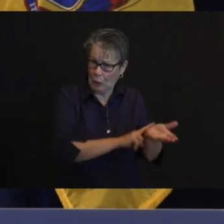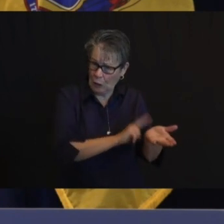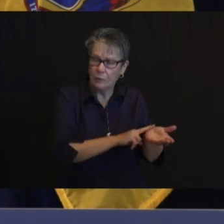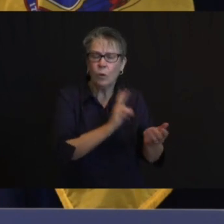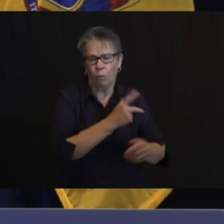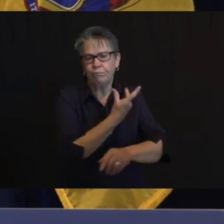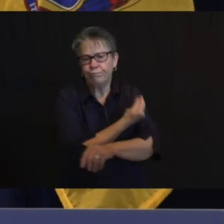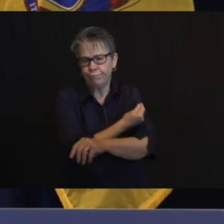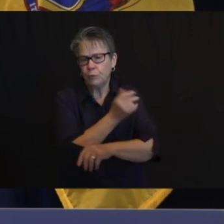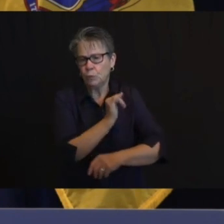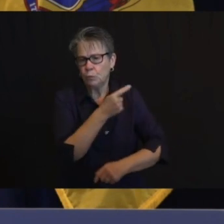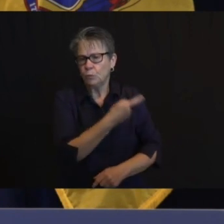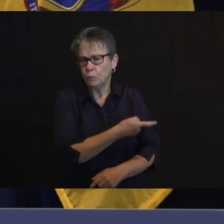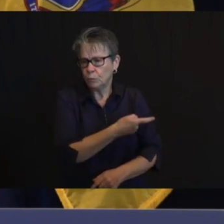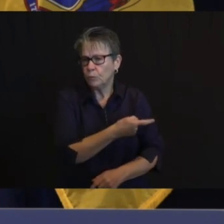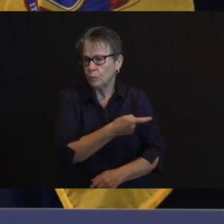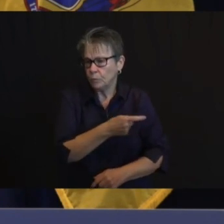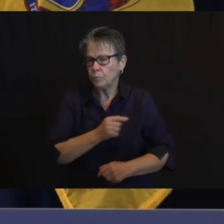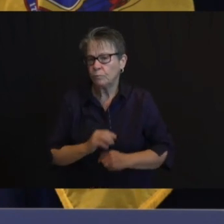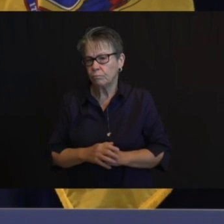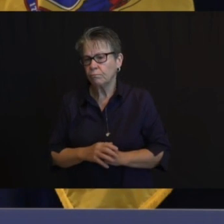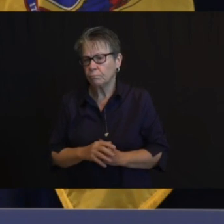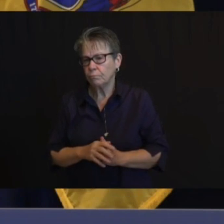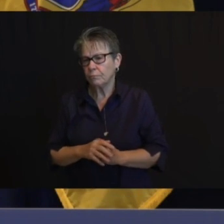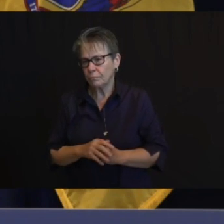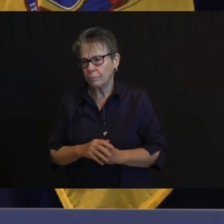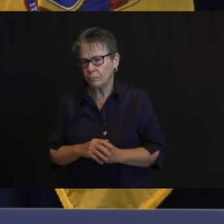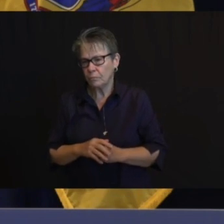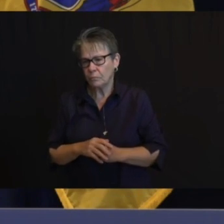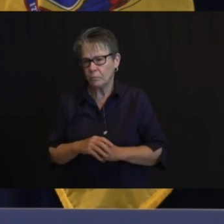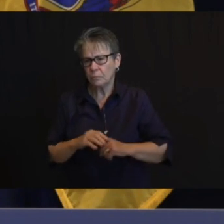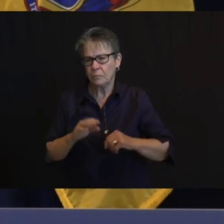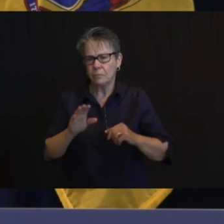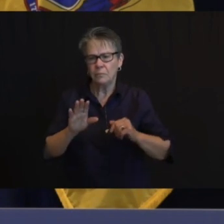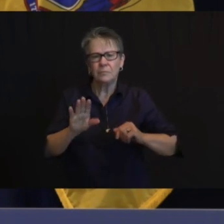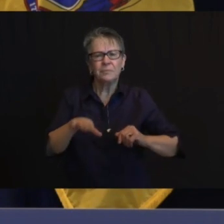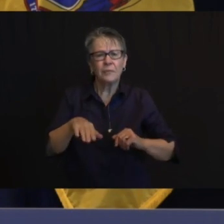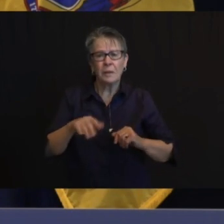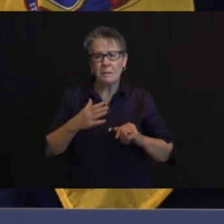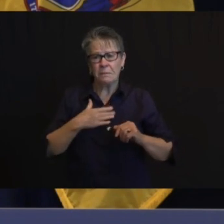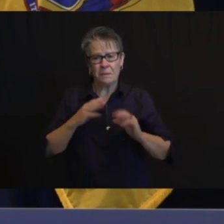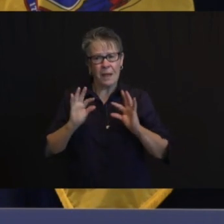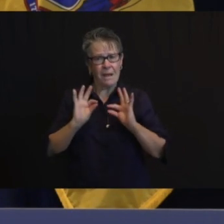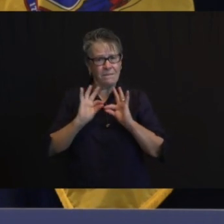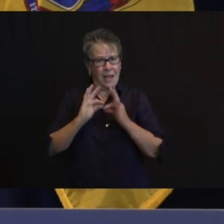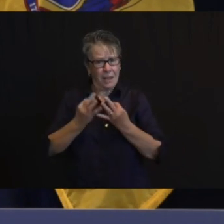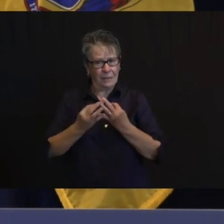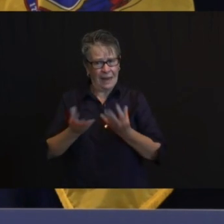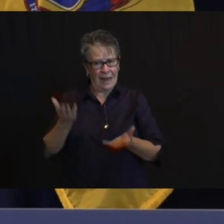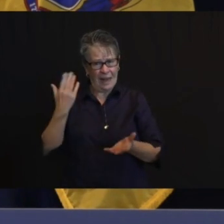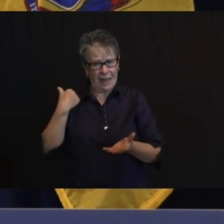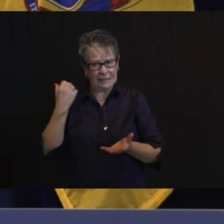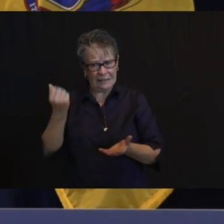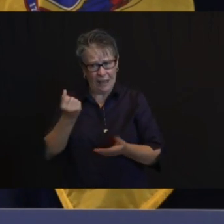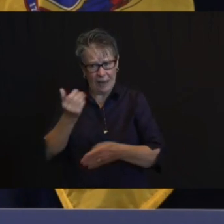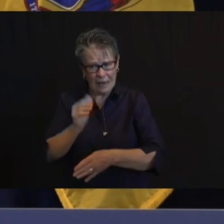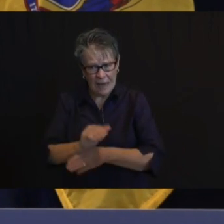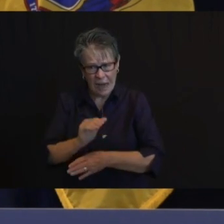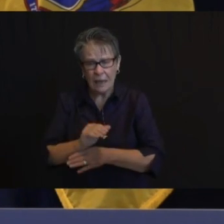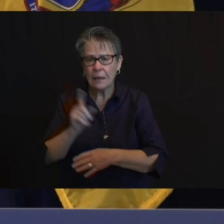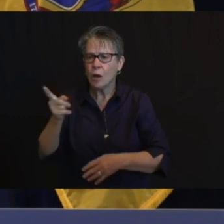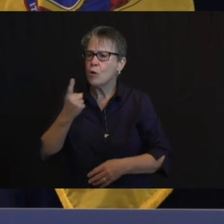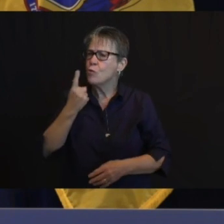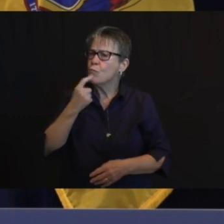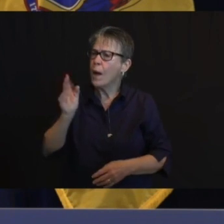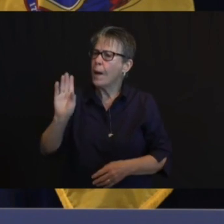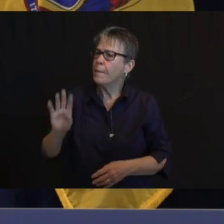That was in the situation with my family and me was Saturday night in Red Bank, and really nothing at